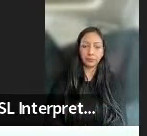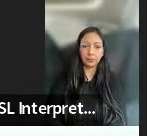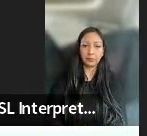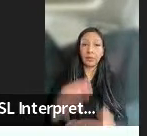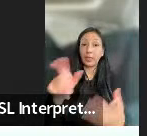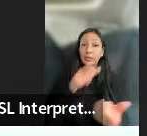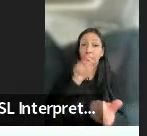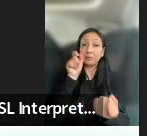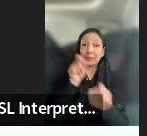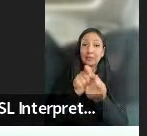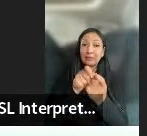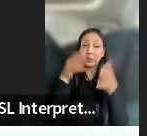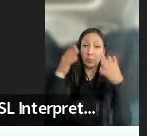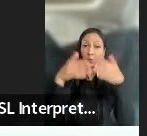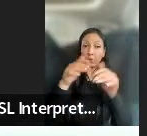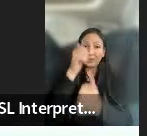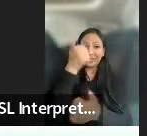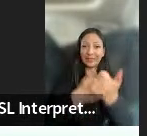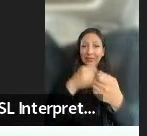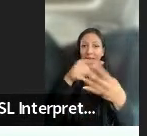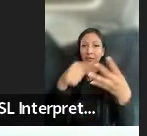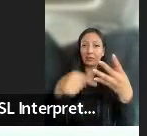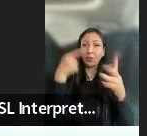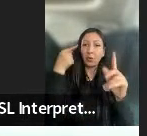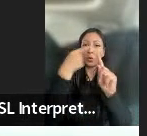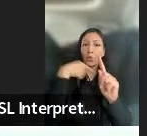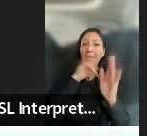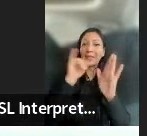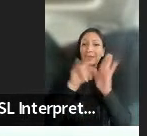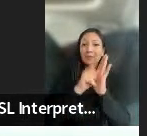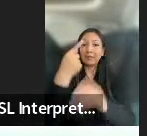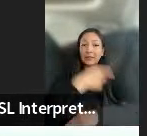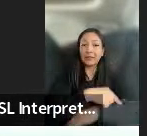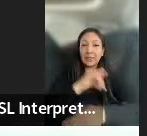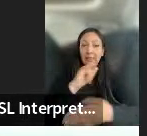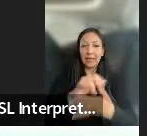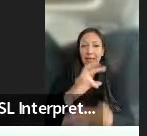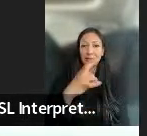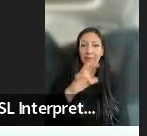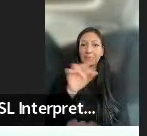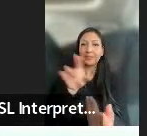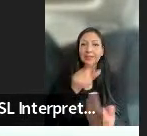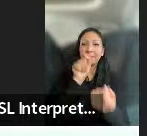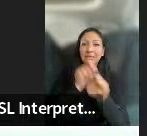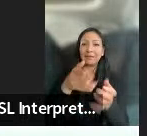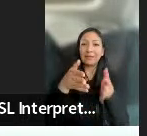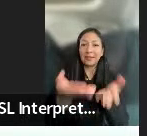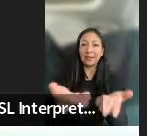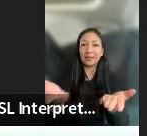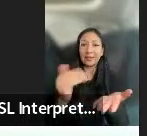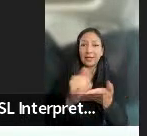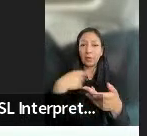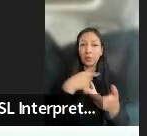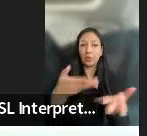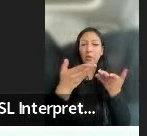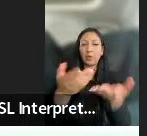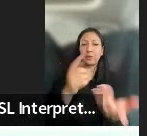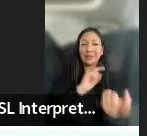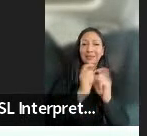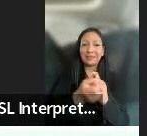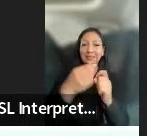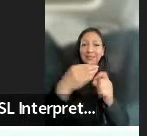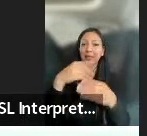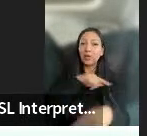Specifically, within each of these 4 goals, we've identified to date 17 specific things that we propose to change in our